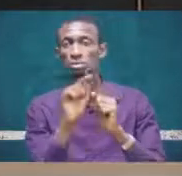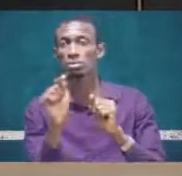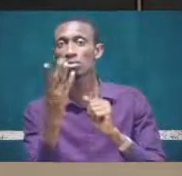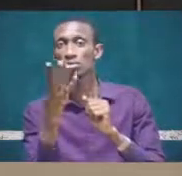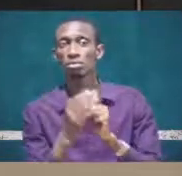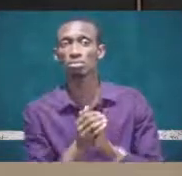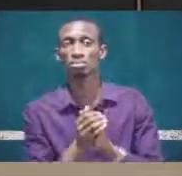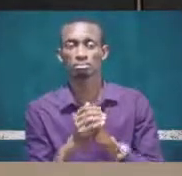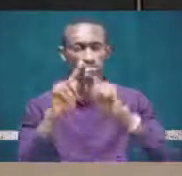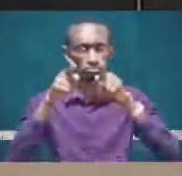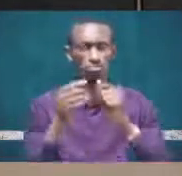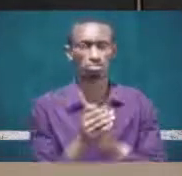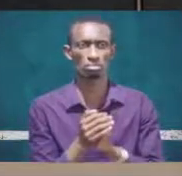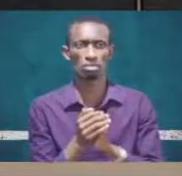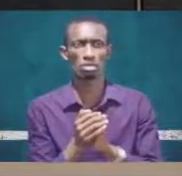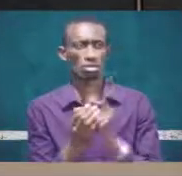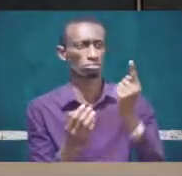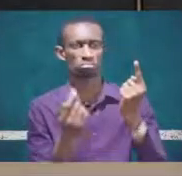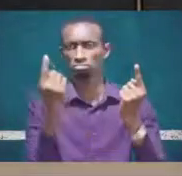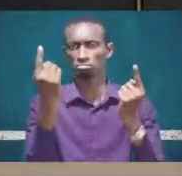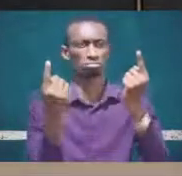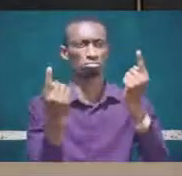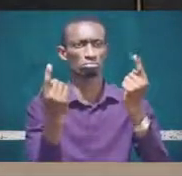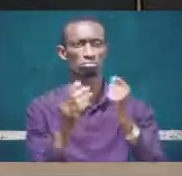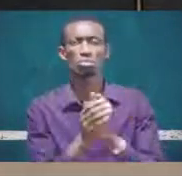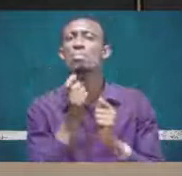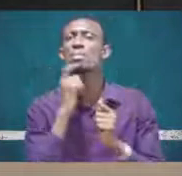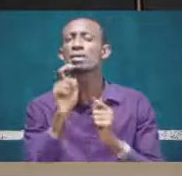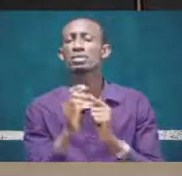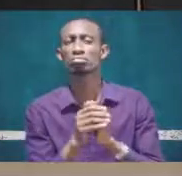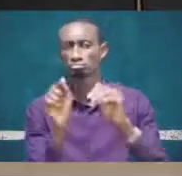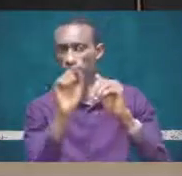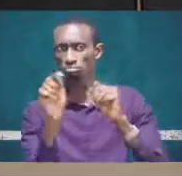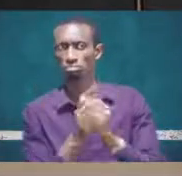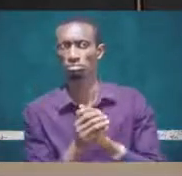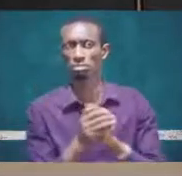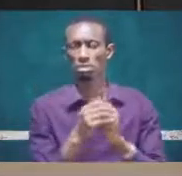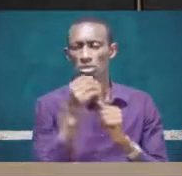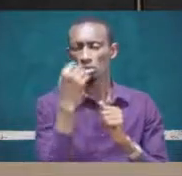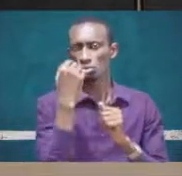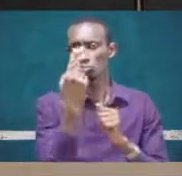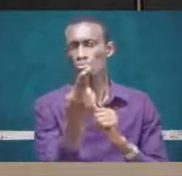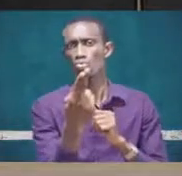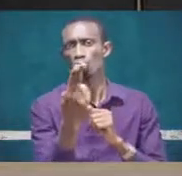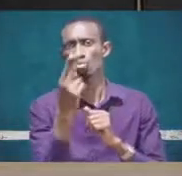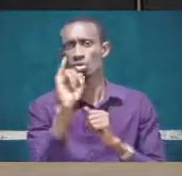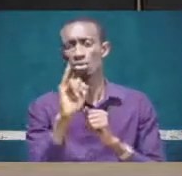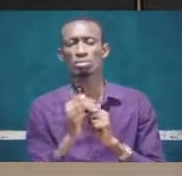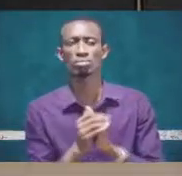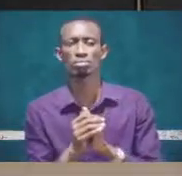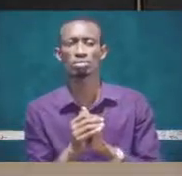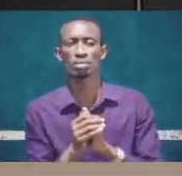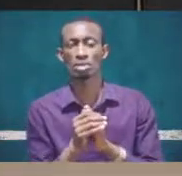times each term will be divided by 2I. And I have e power 3I x